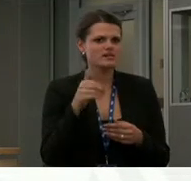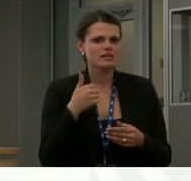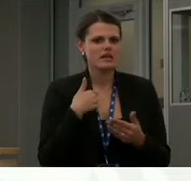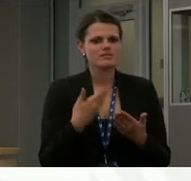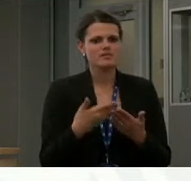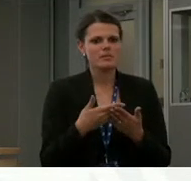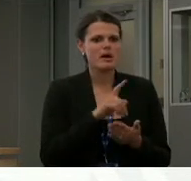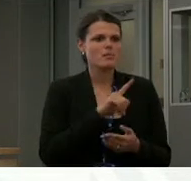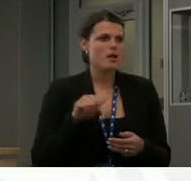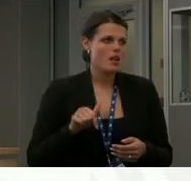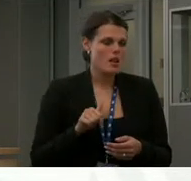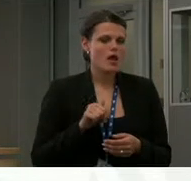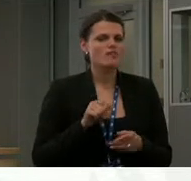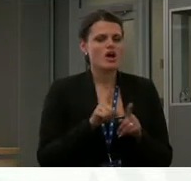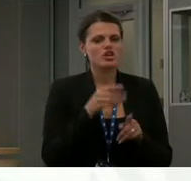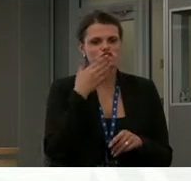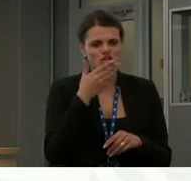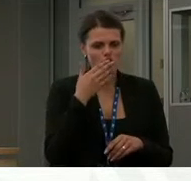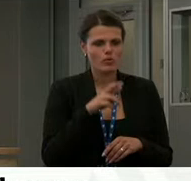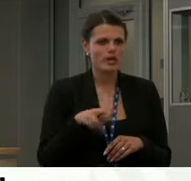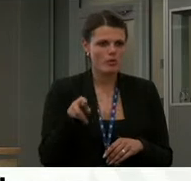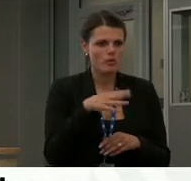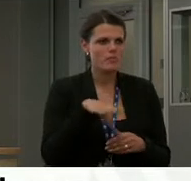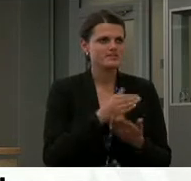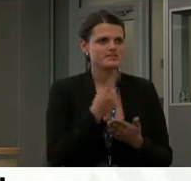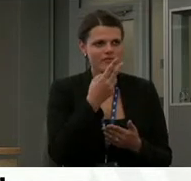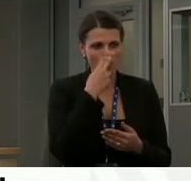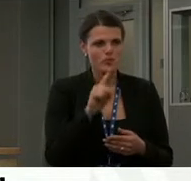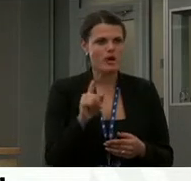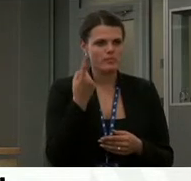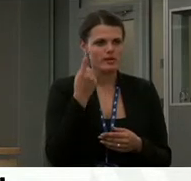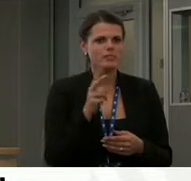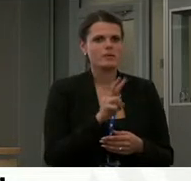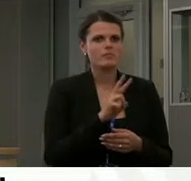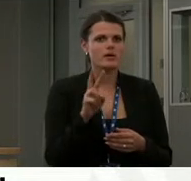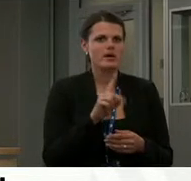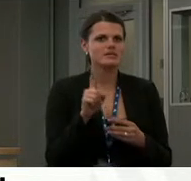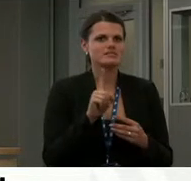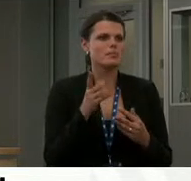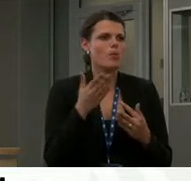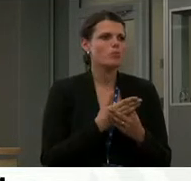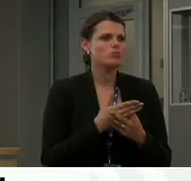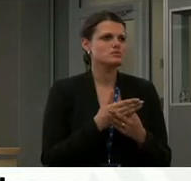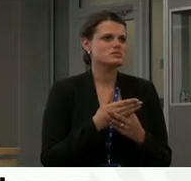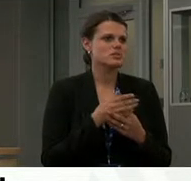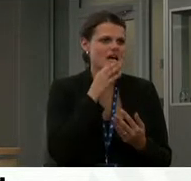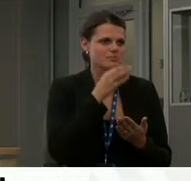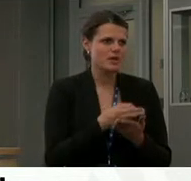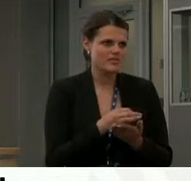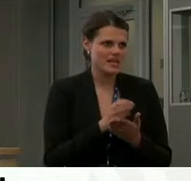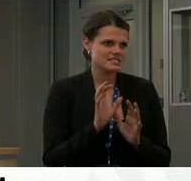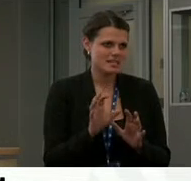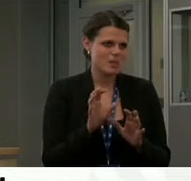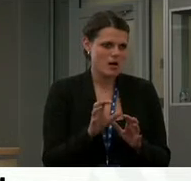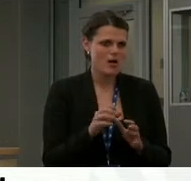for example, that Latvia and the Czech Republic were among the first to abolish plenary guardianship. I think the aim should be